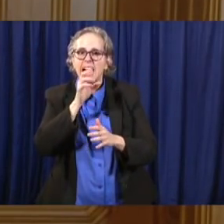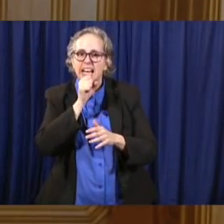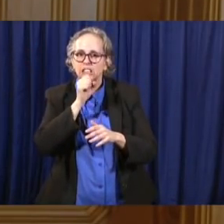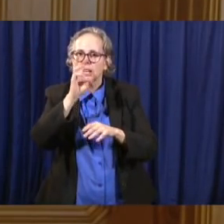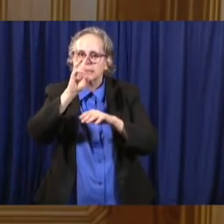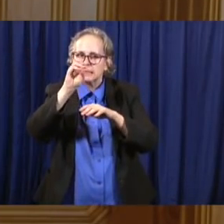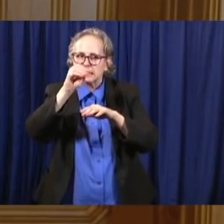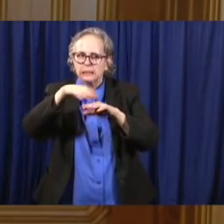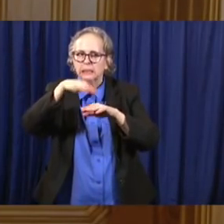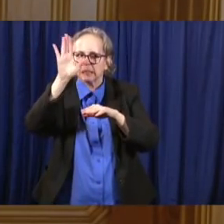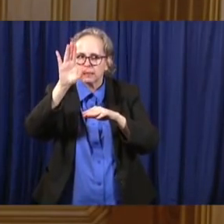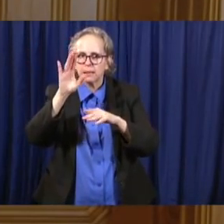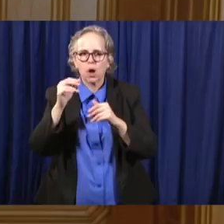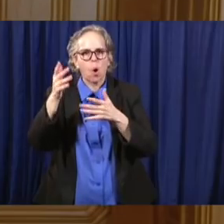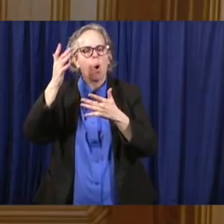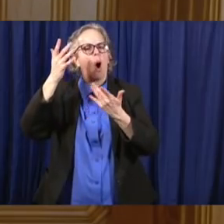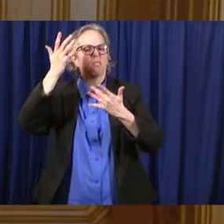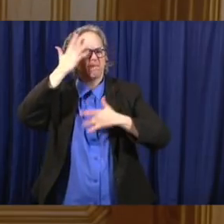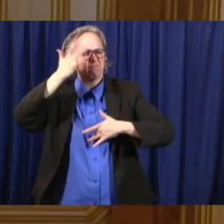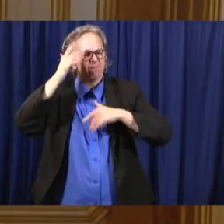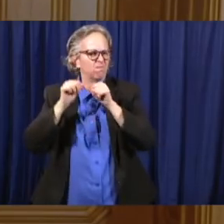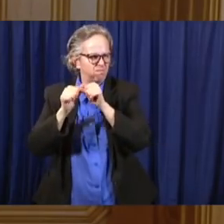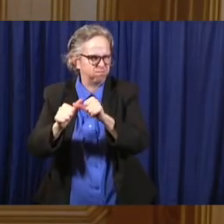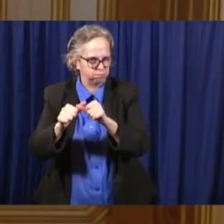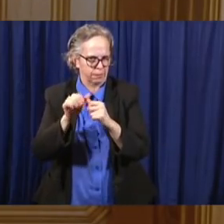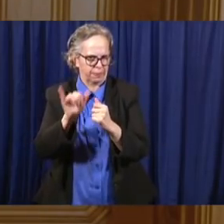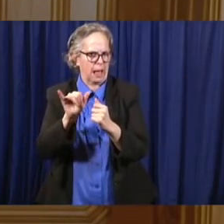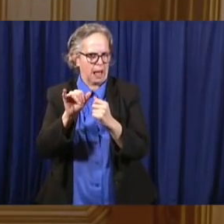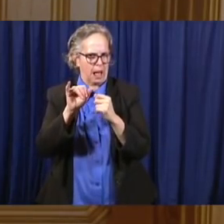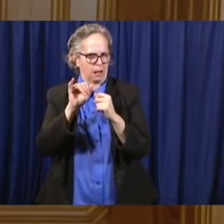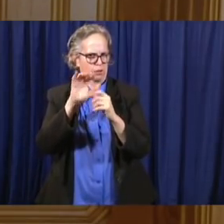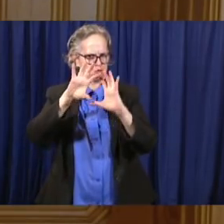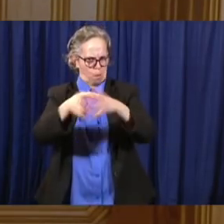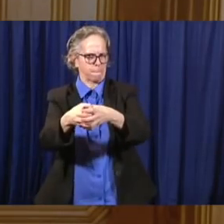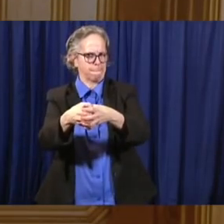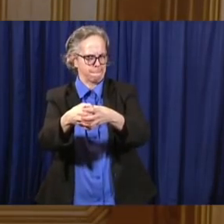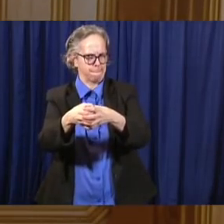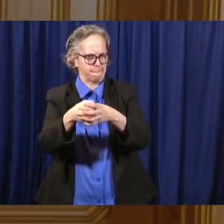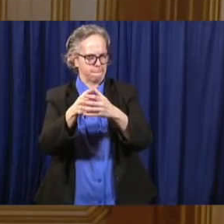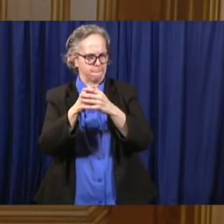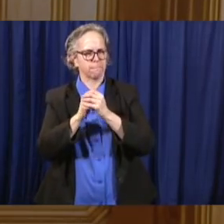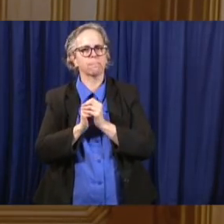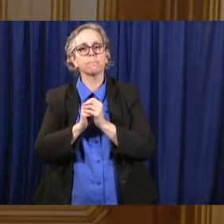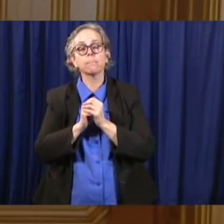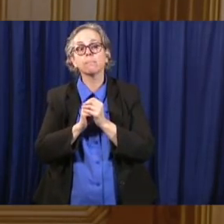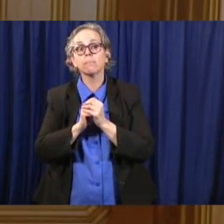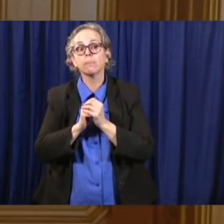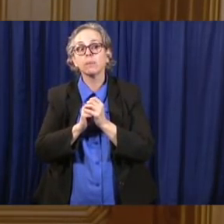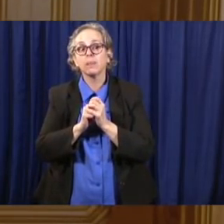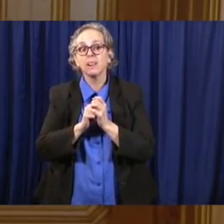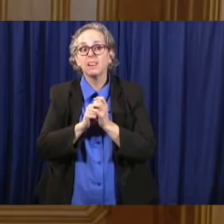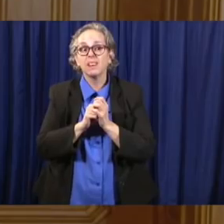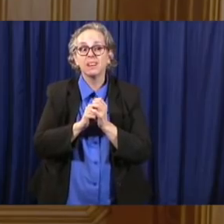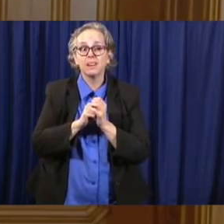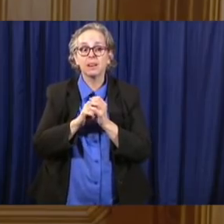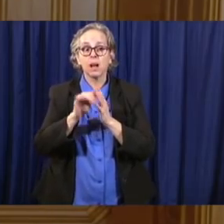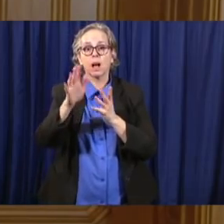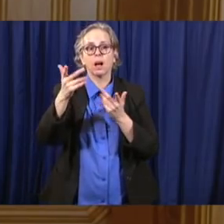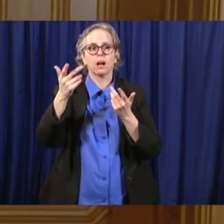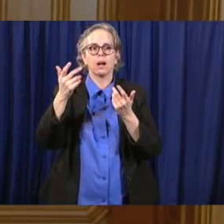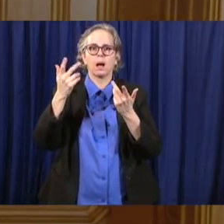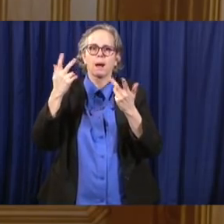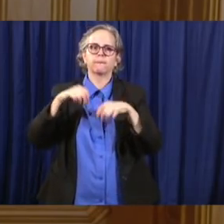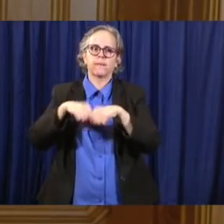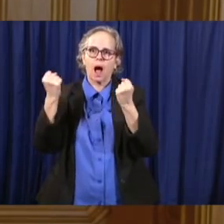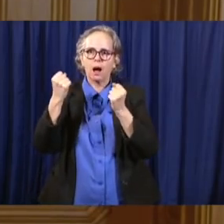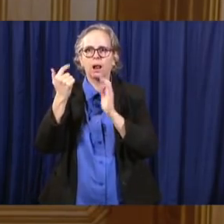chronic health condition. We also took out habitual offenders, those with 2 or